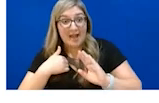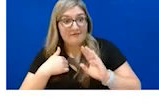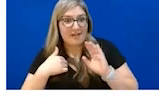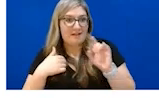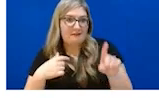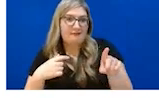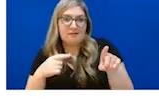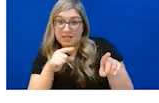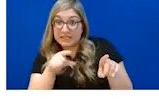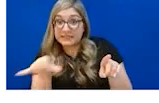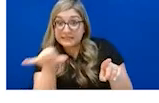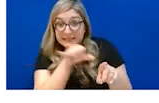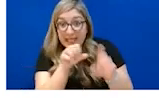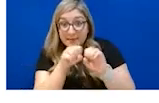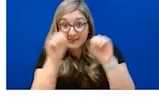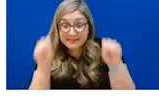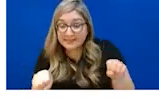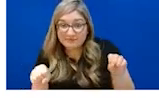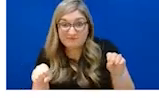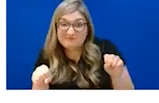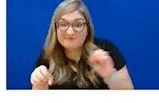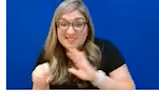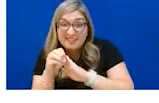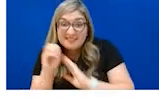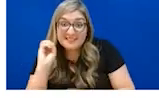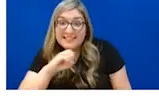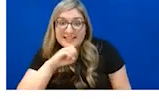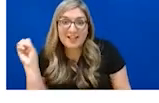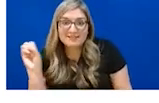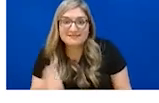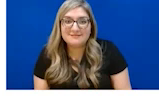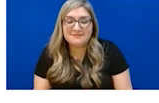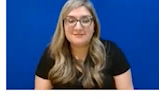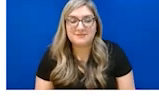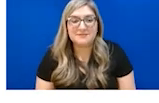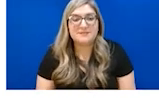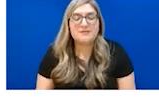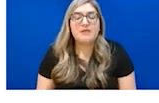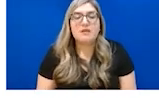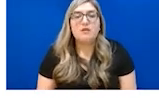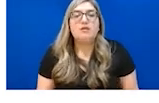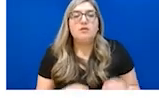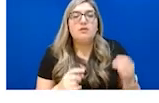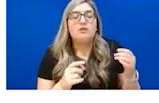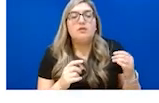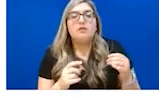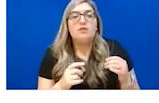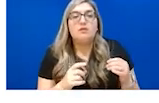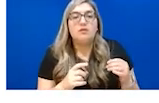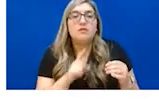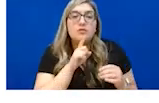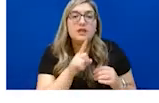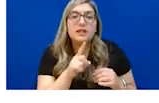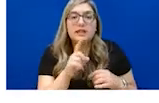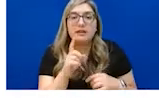LMS. One of the early goals of CVC was to get all colleges to adopt Canvas because that's what's best